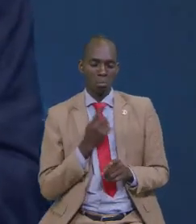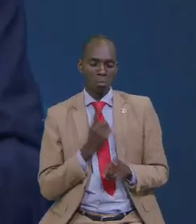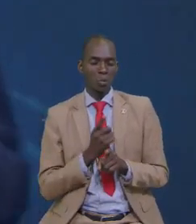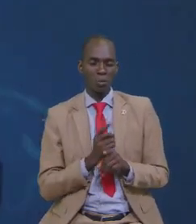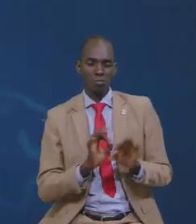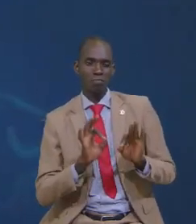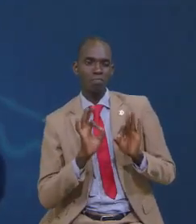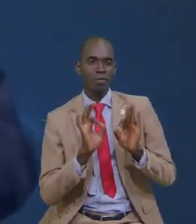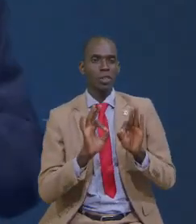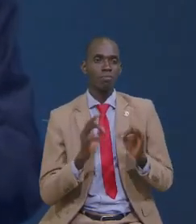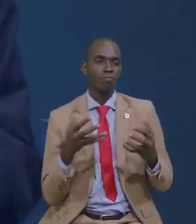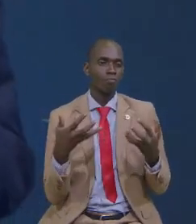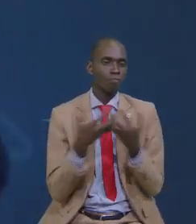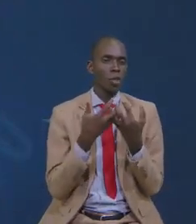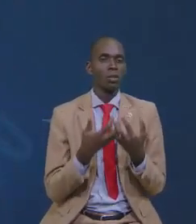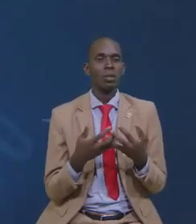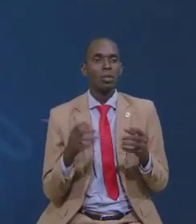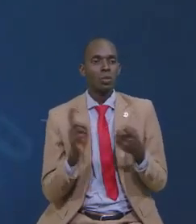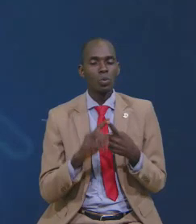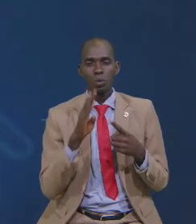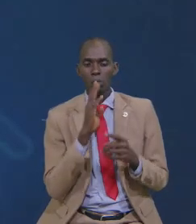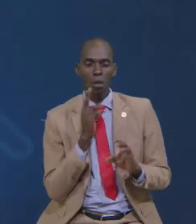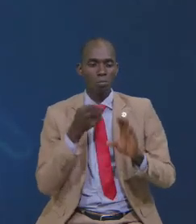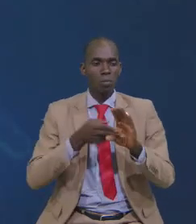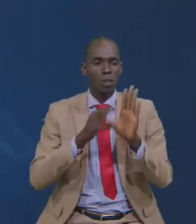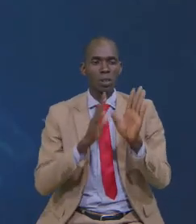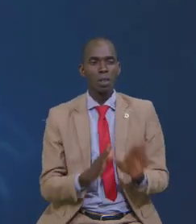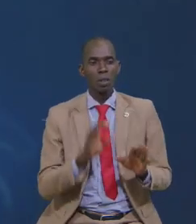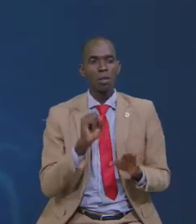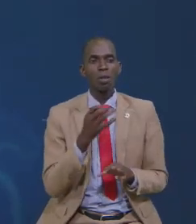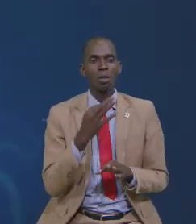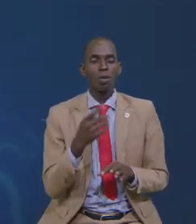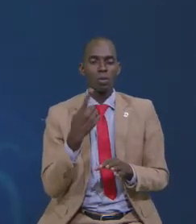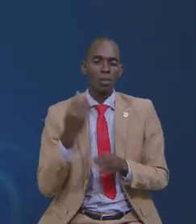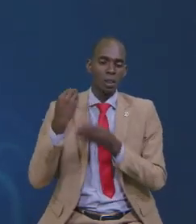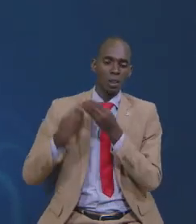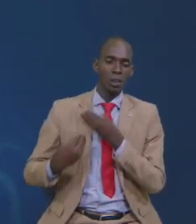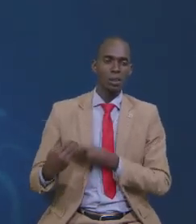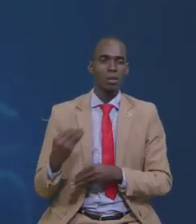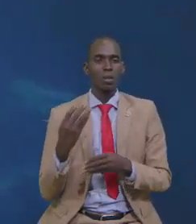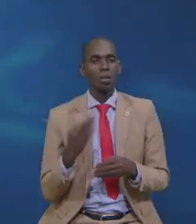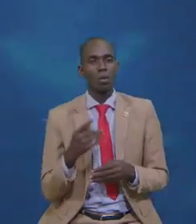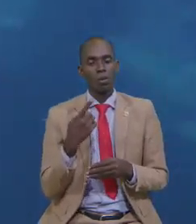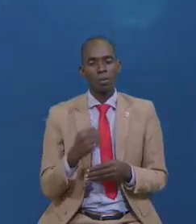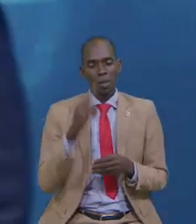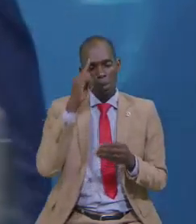suitable to be partakers of the inheritance of the saints in light. Any saint you can